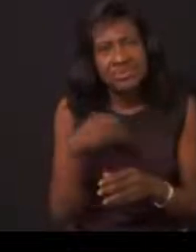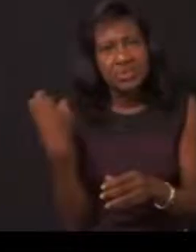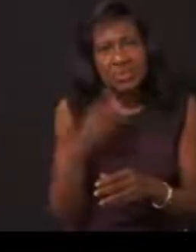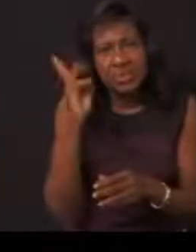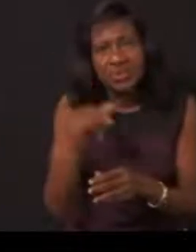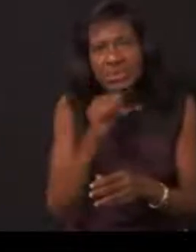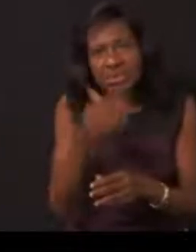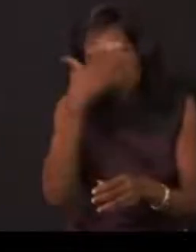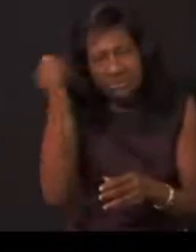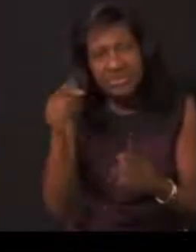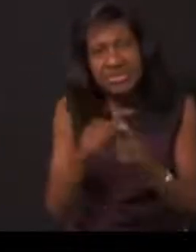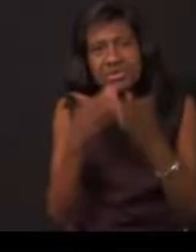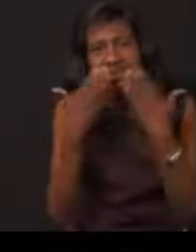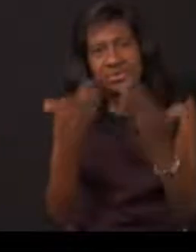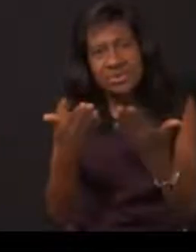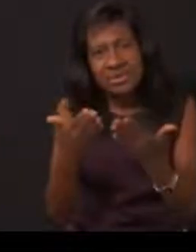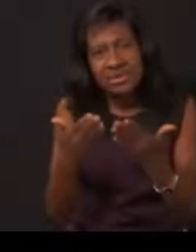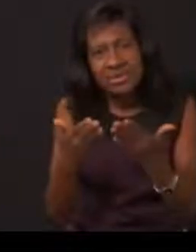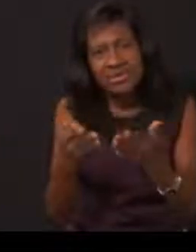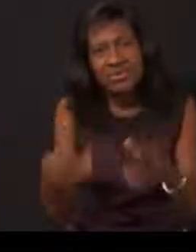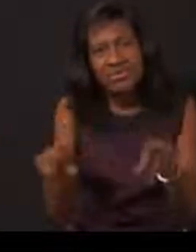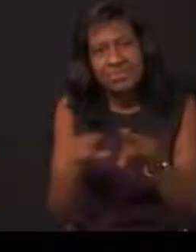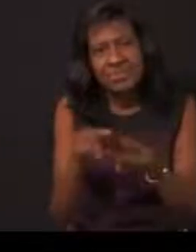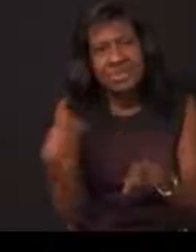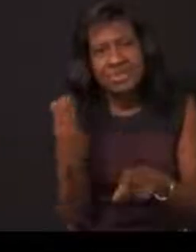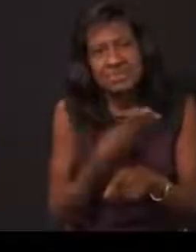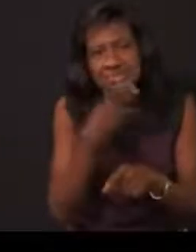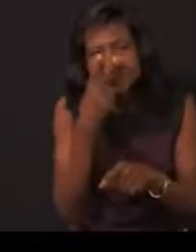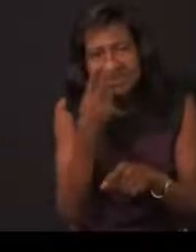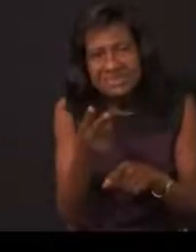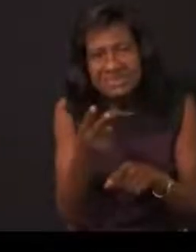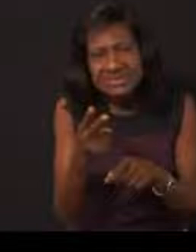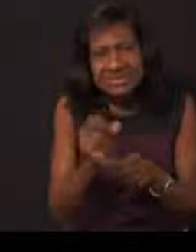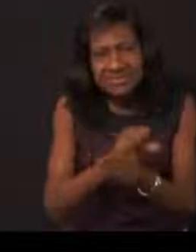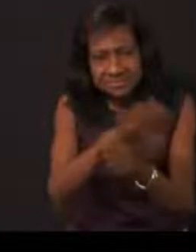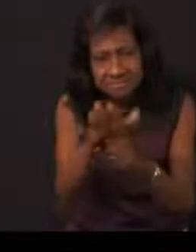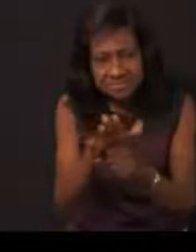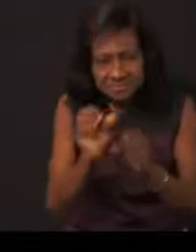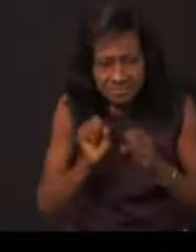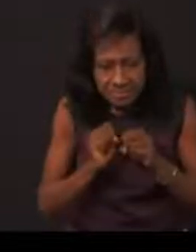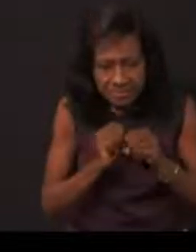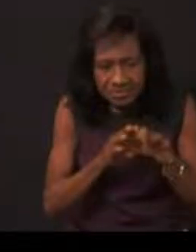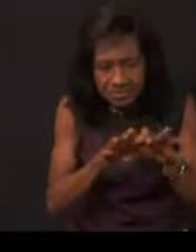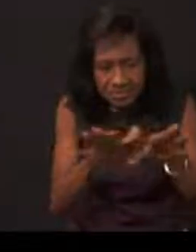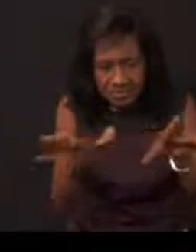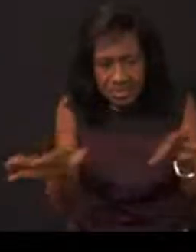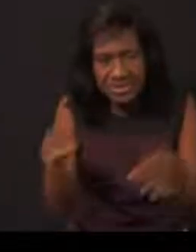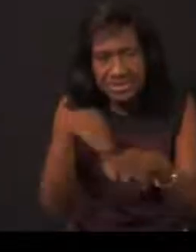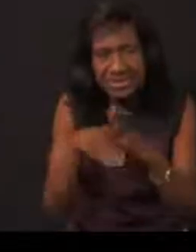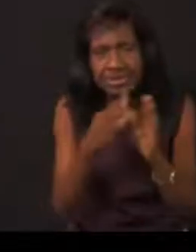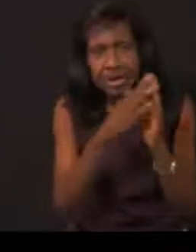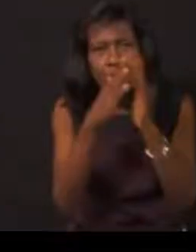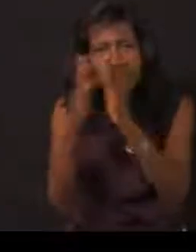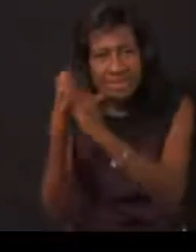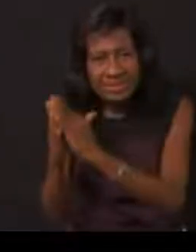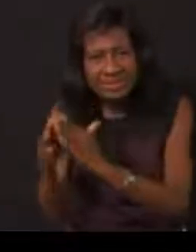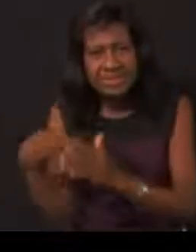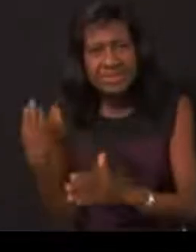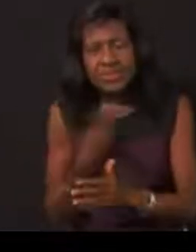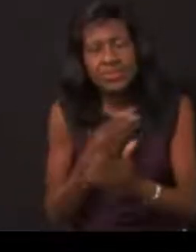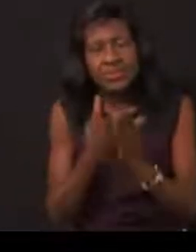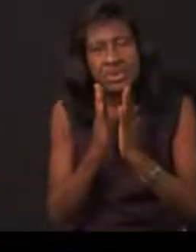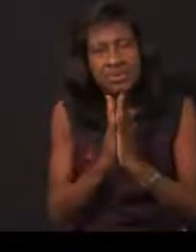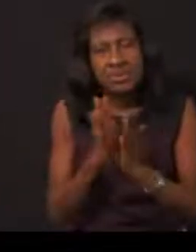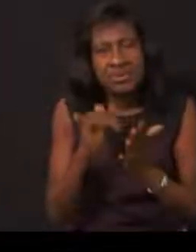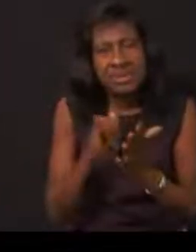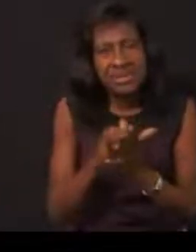to thank you, Lord, as we see the threat of the virus spreading in our community. We pray, Lord, that we